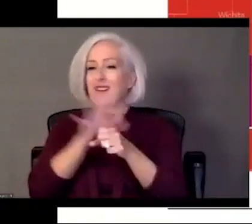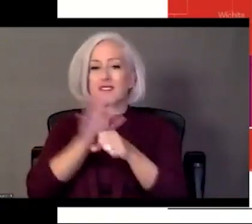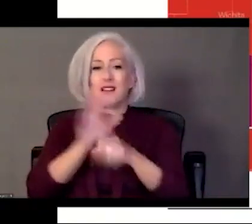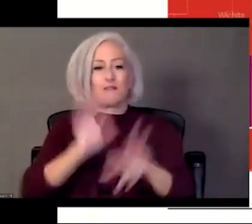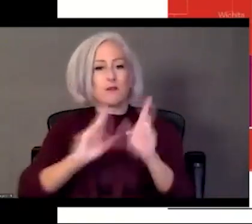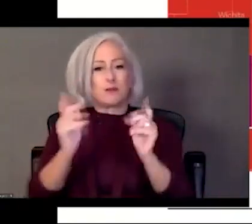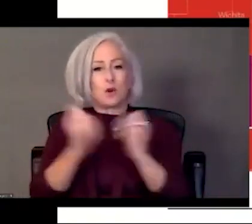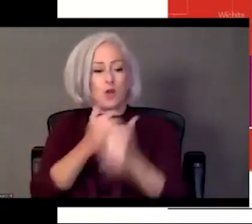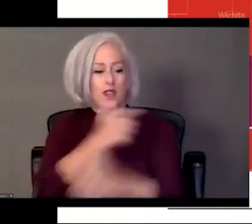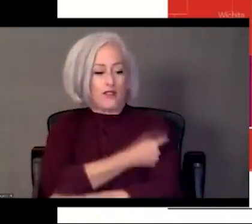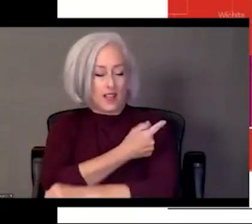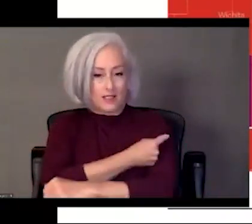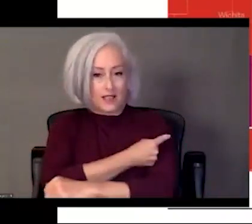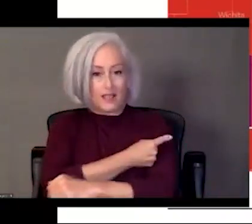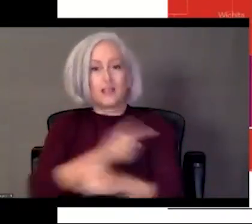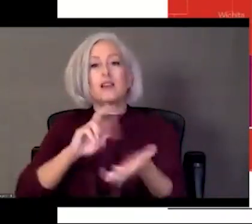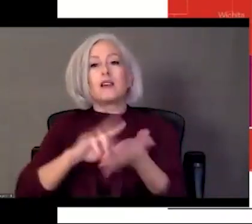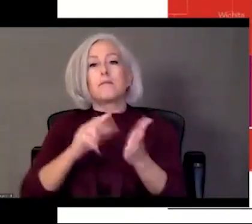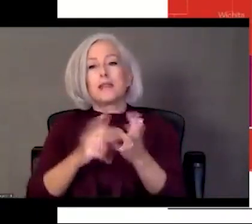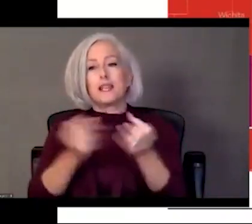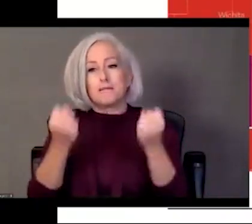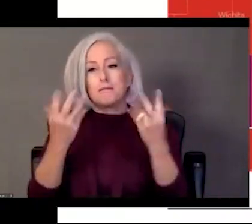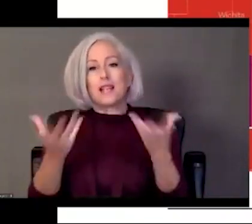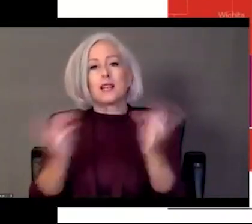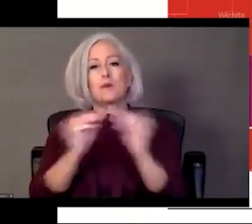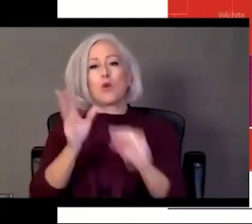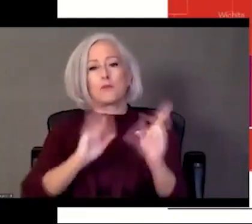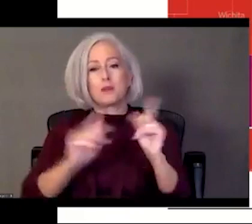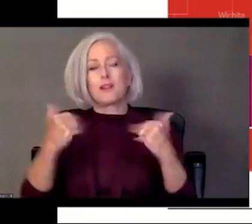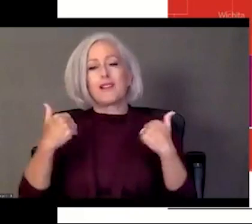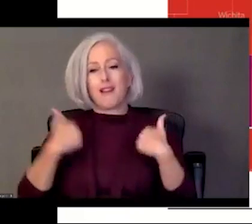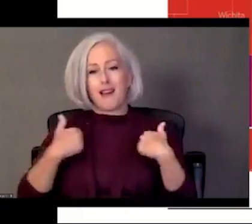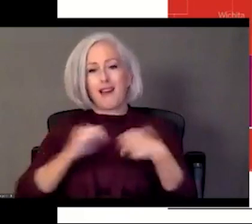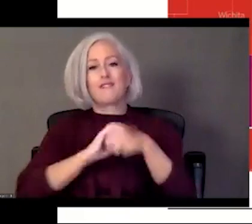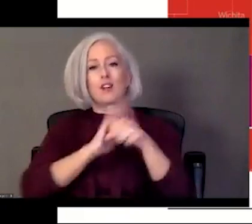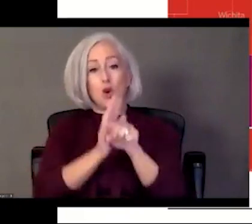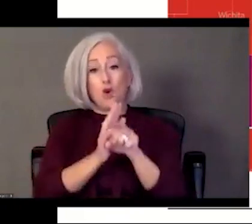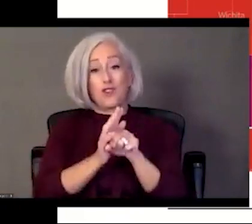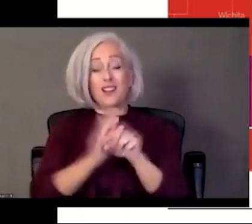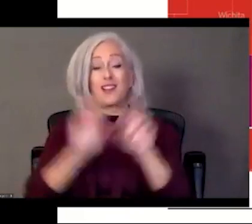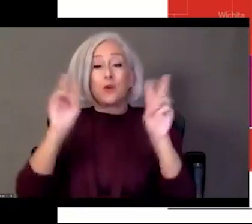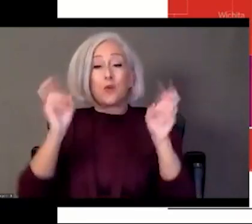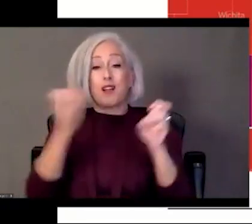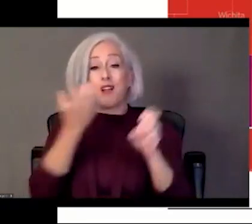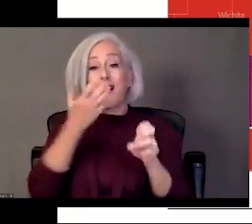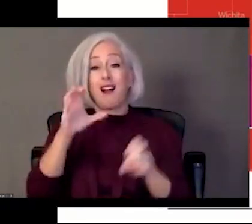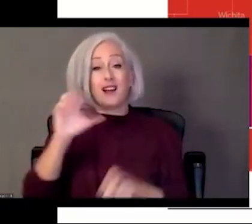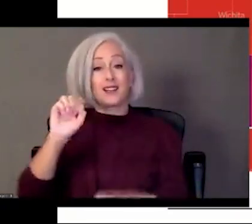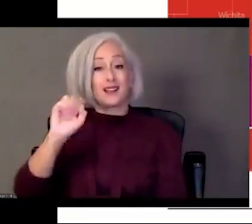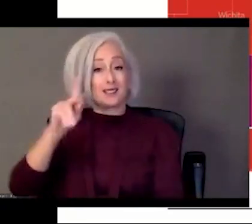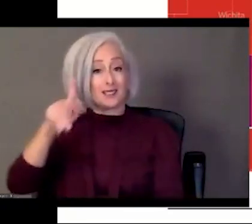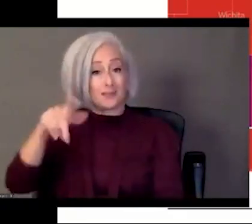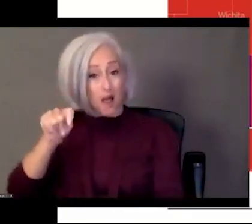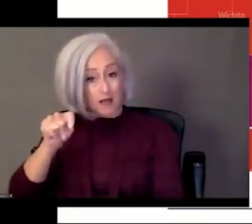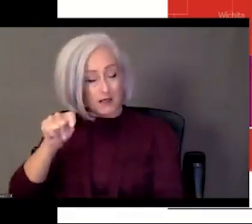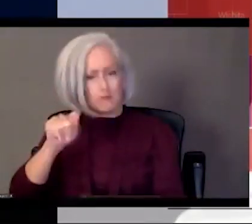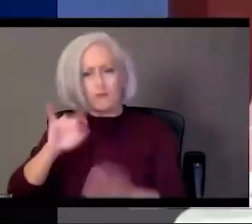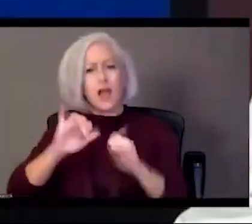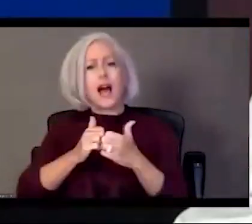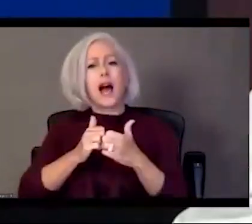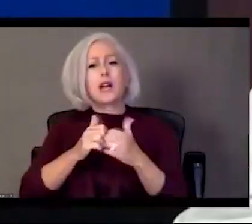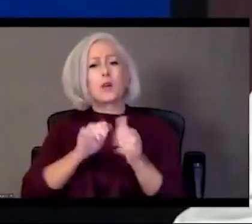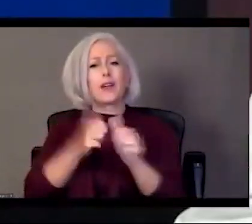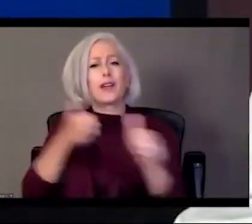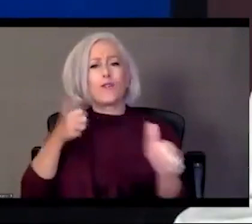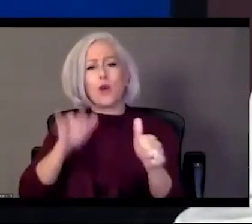cases and this hot spot that we're considered because we're at such high risk. How do we get out of that high risk situation? Only 2 things you can